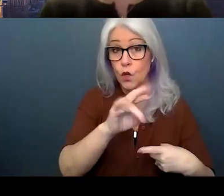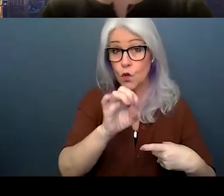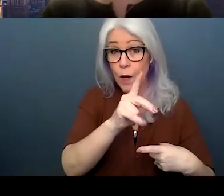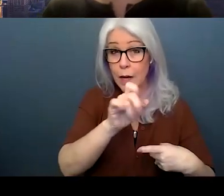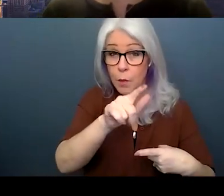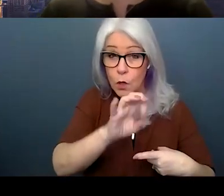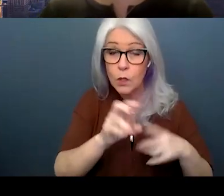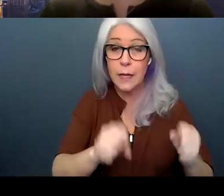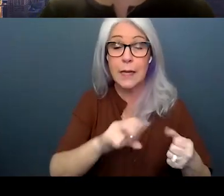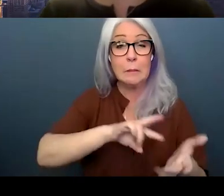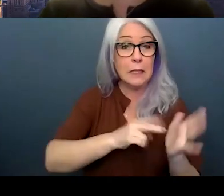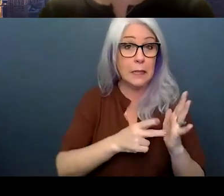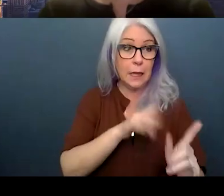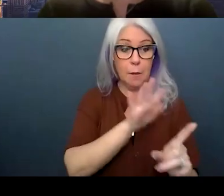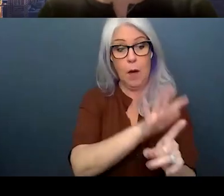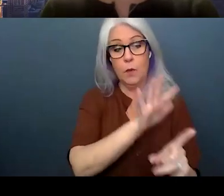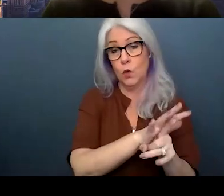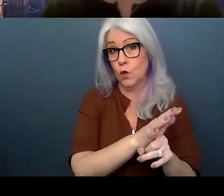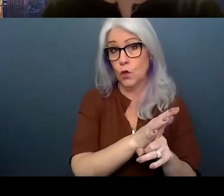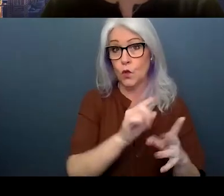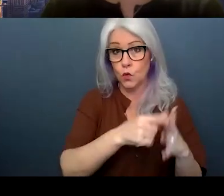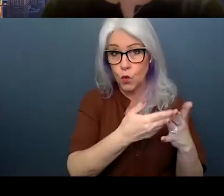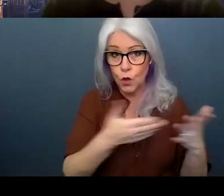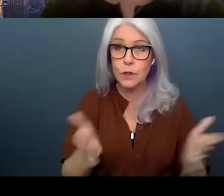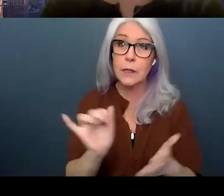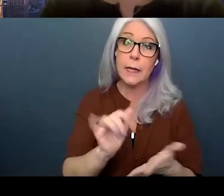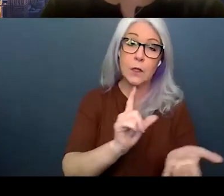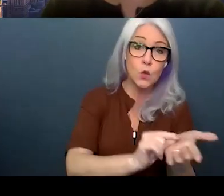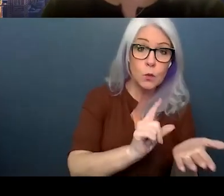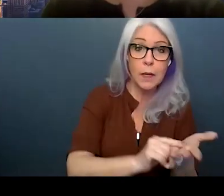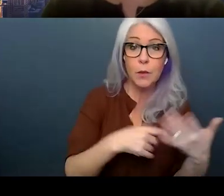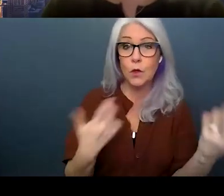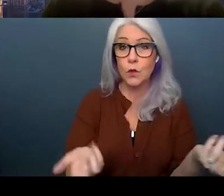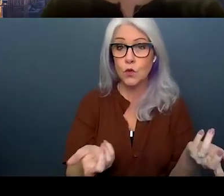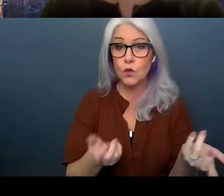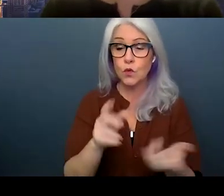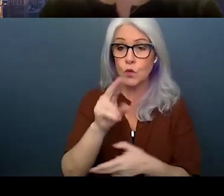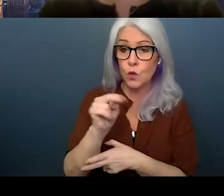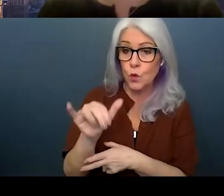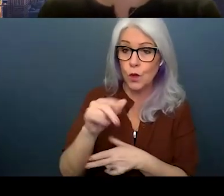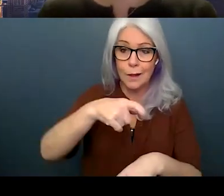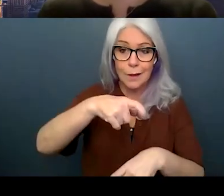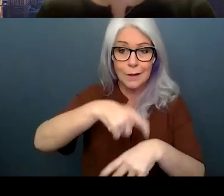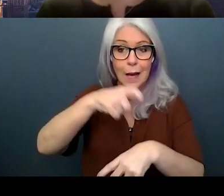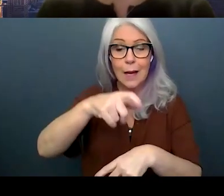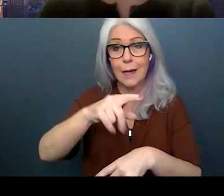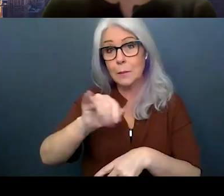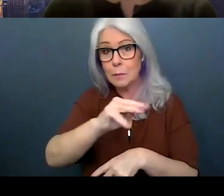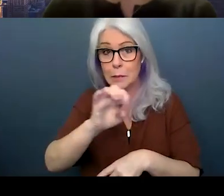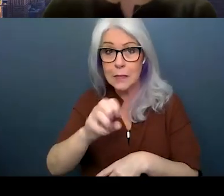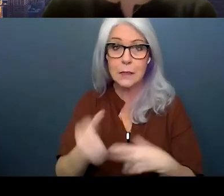source, can refer to articles from newspapers such as the New York Times, government websites such